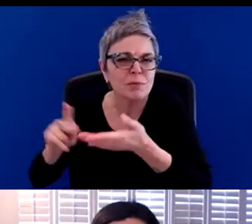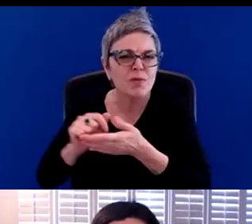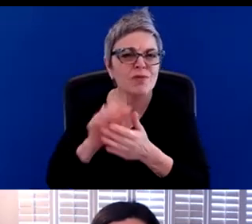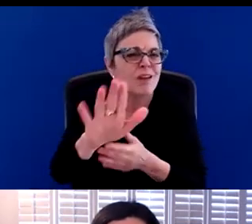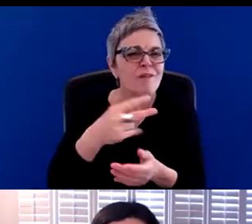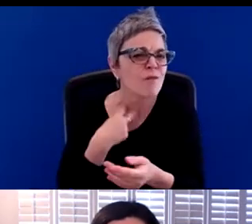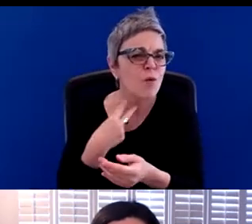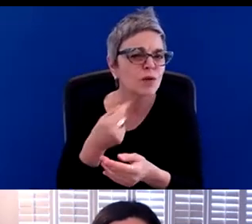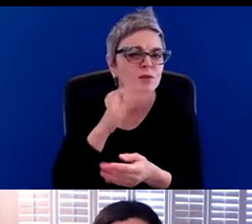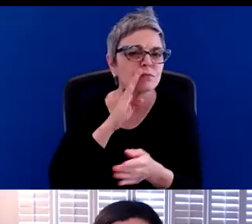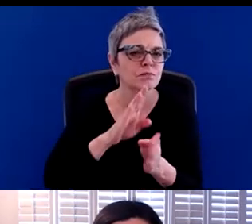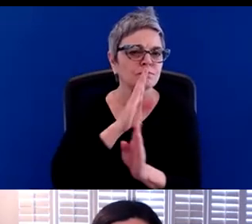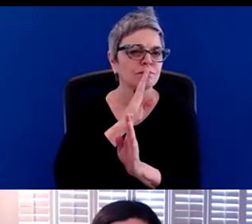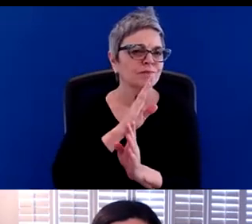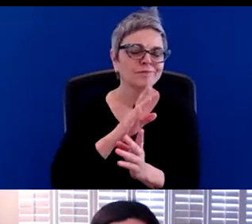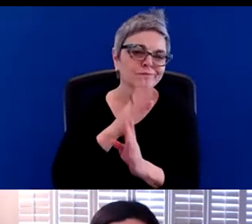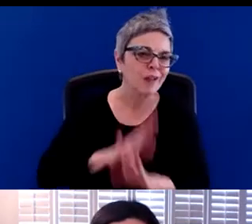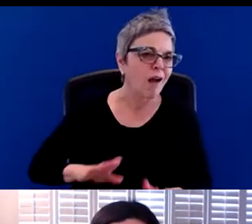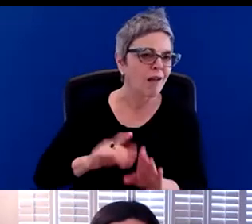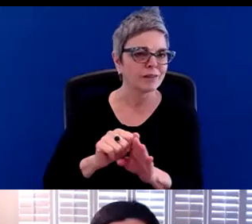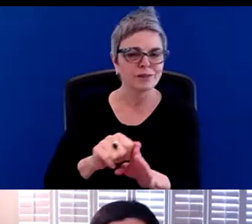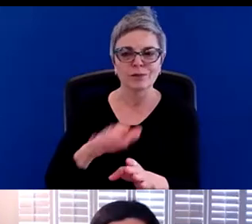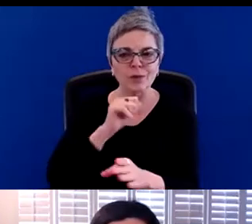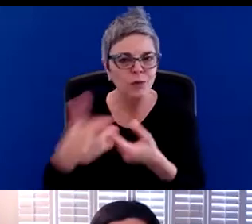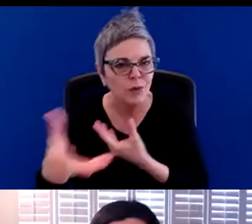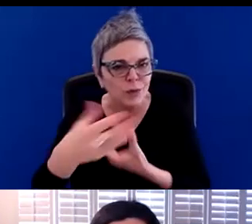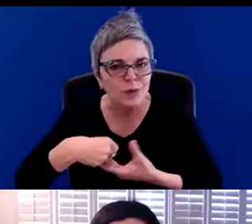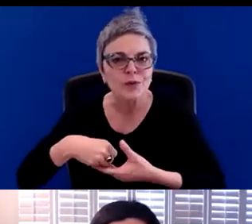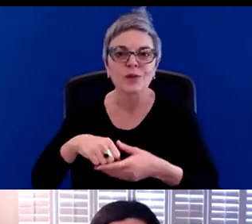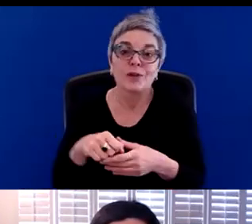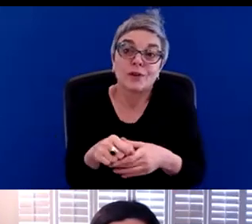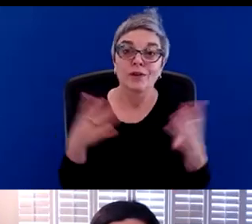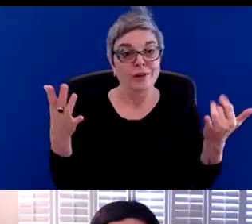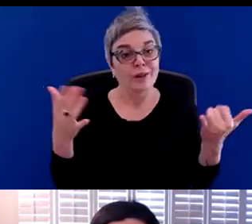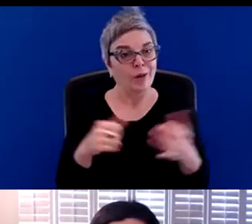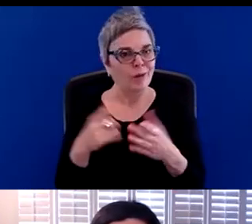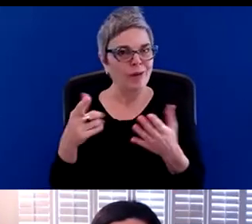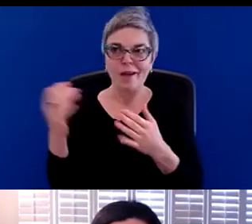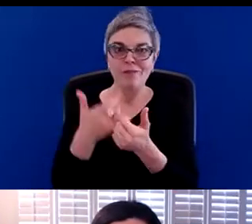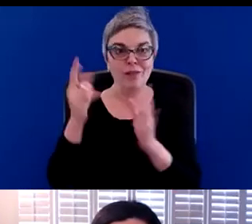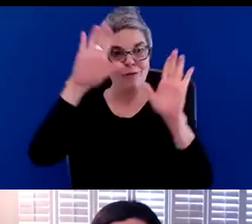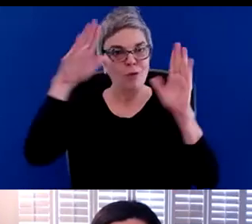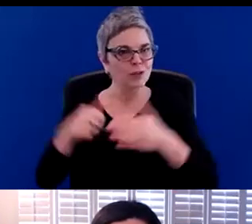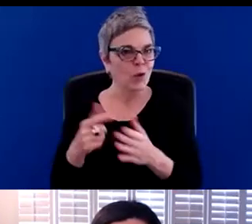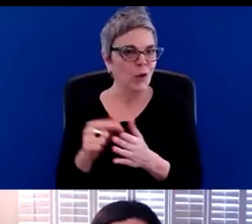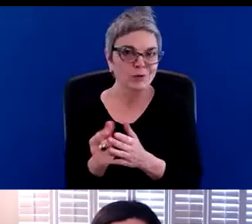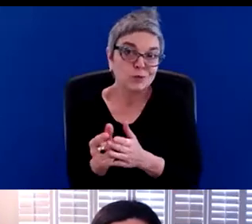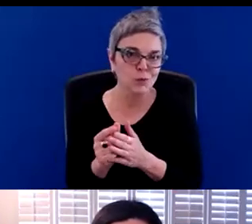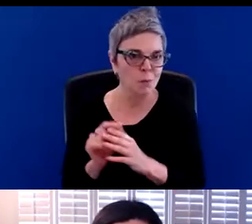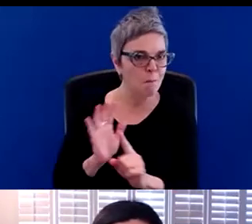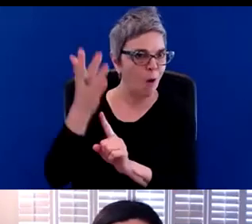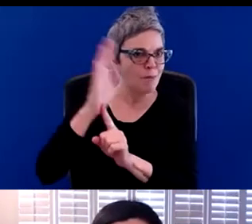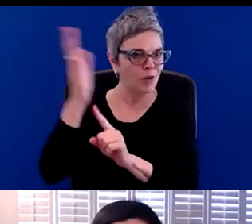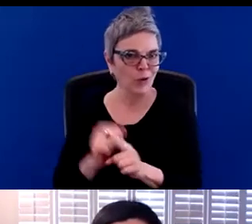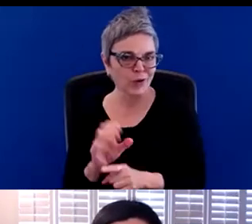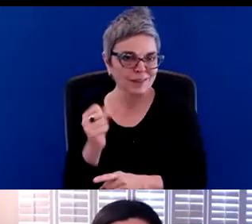well? You know, everything can't just be about trendy, sexy algorithms all the time. You know, how do we find space